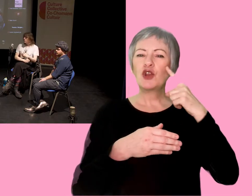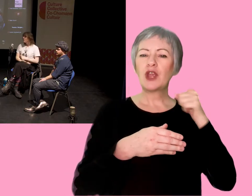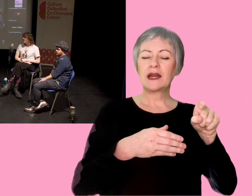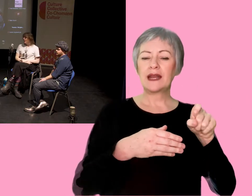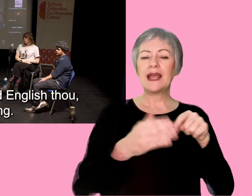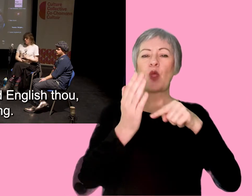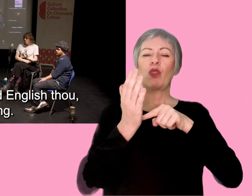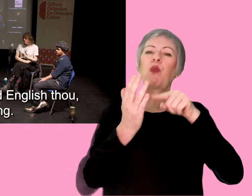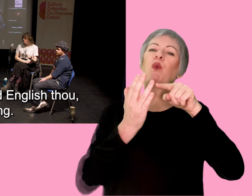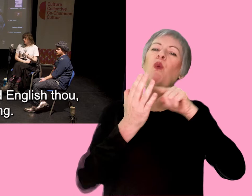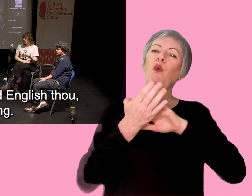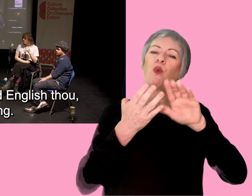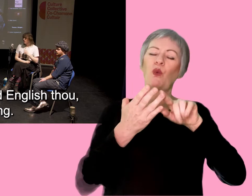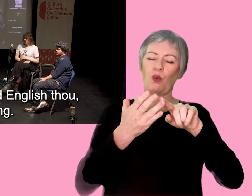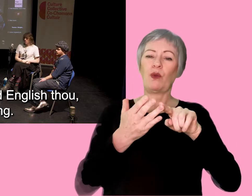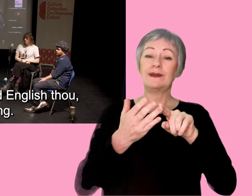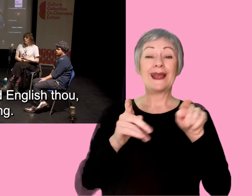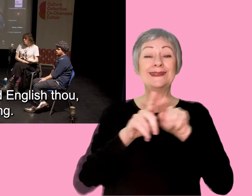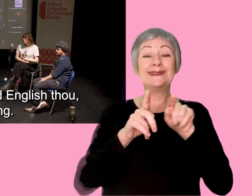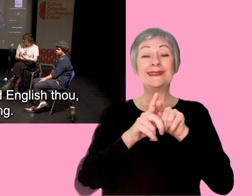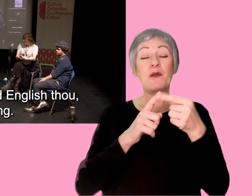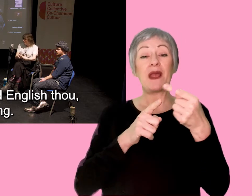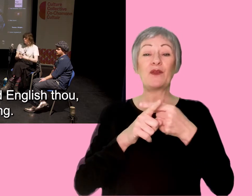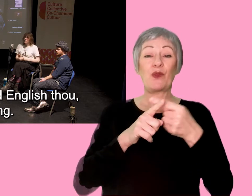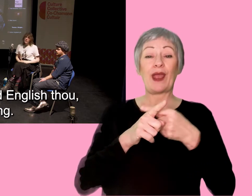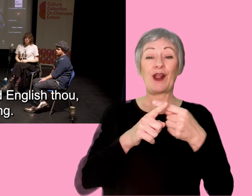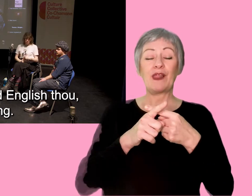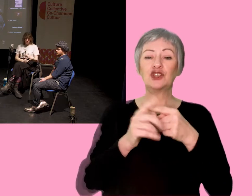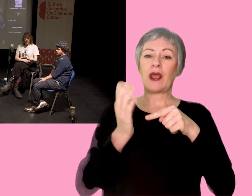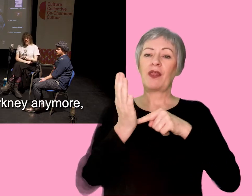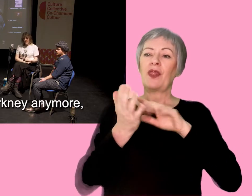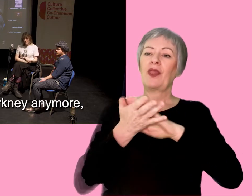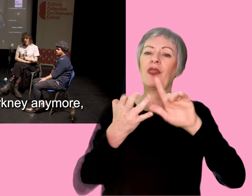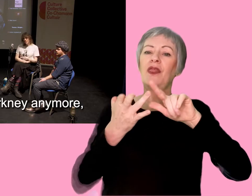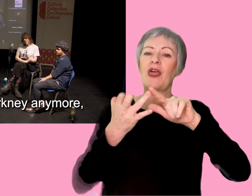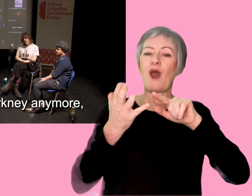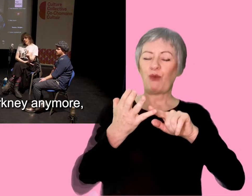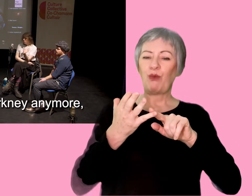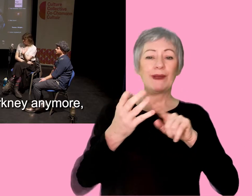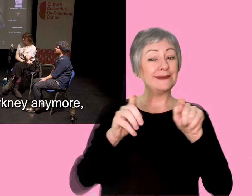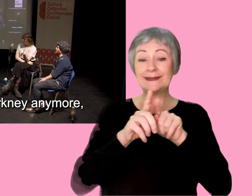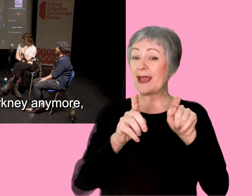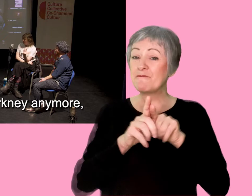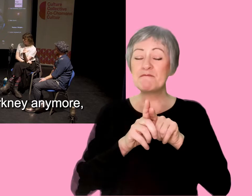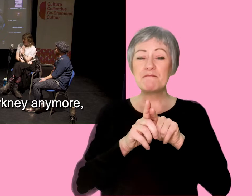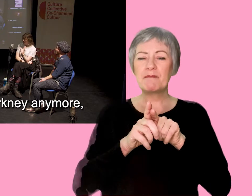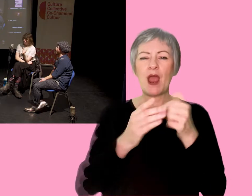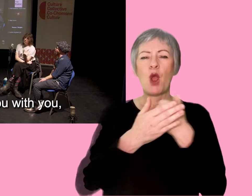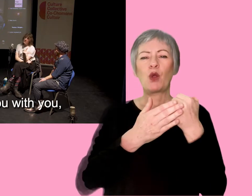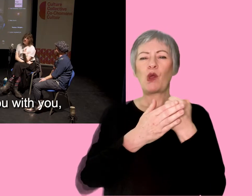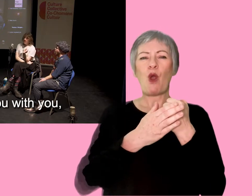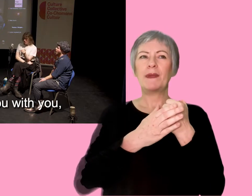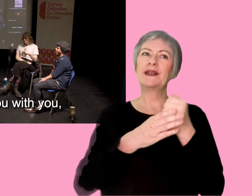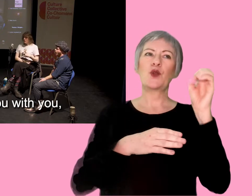thou, which is the same as the Old English thou. It's the same thing. And it's not so common in Orkney anymore,